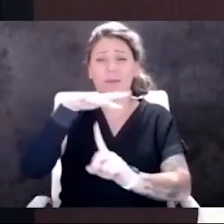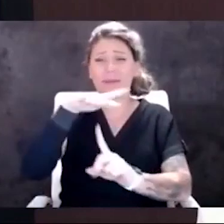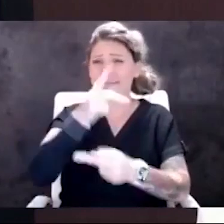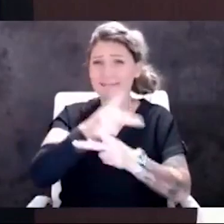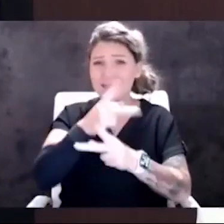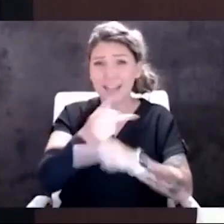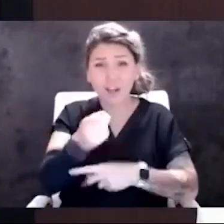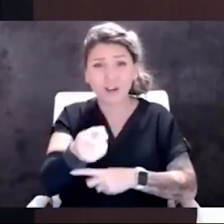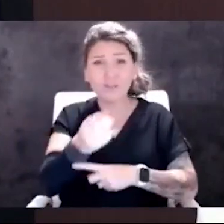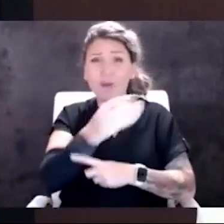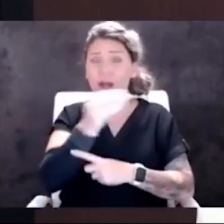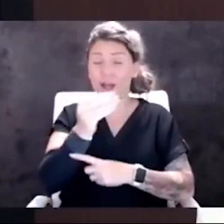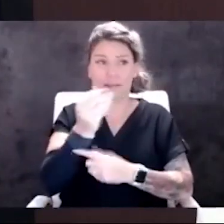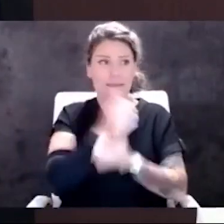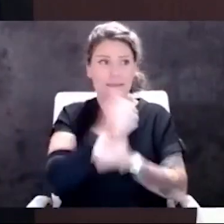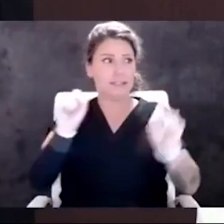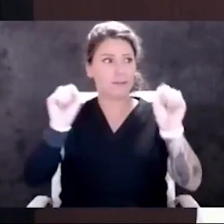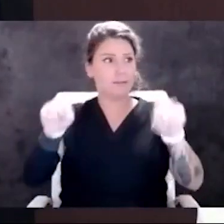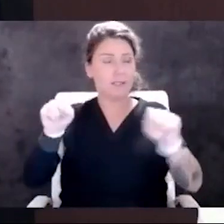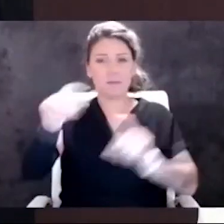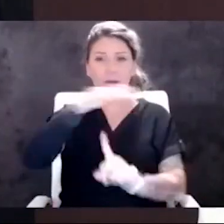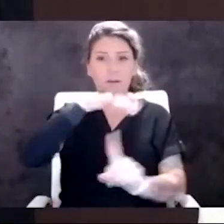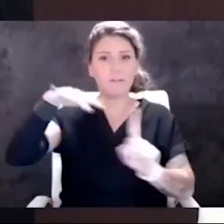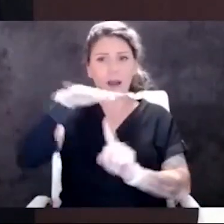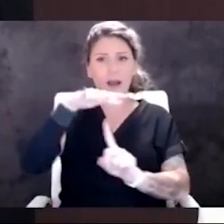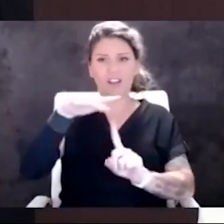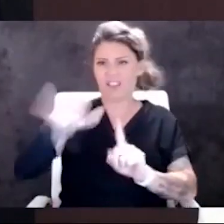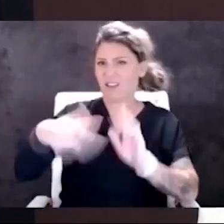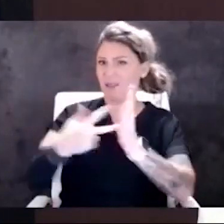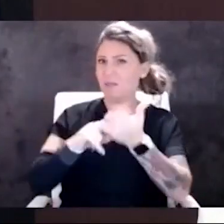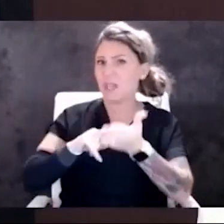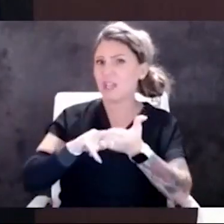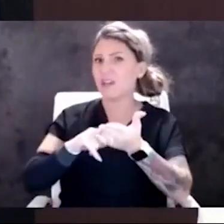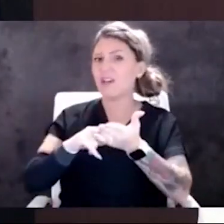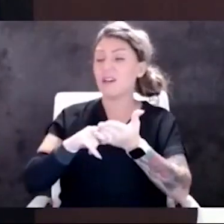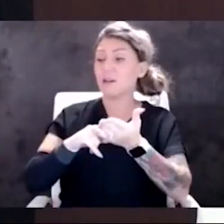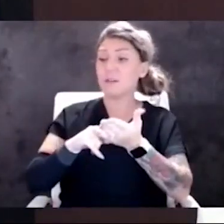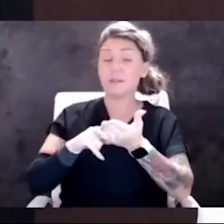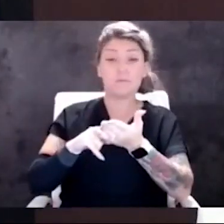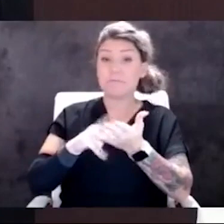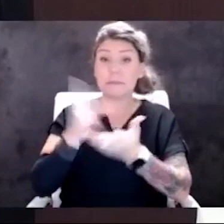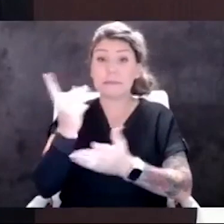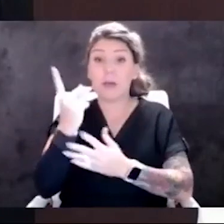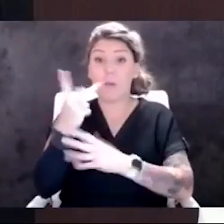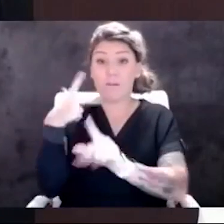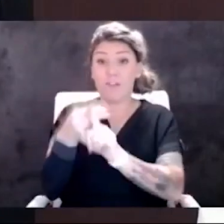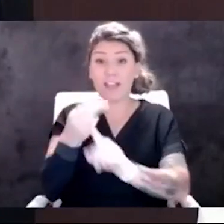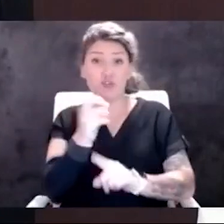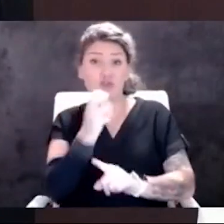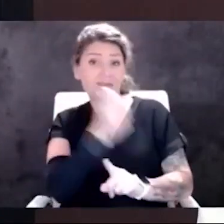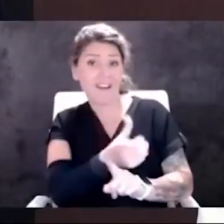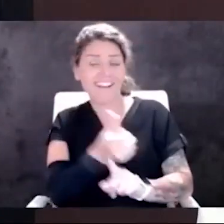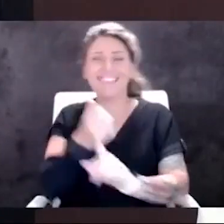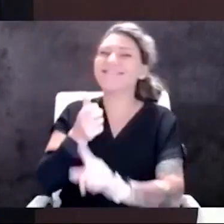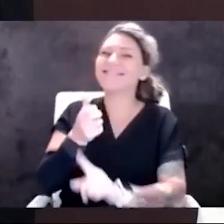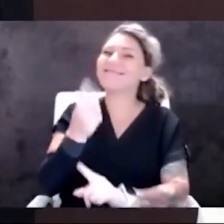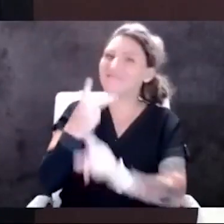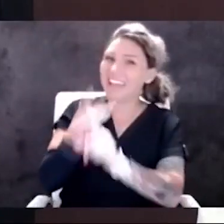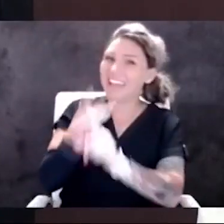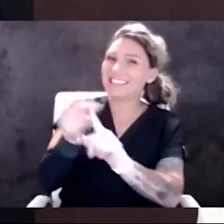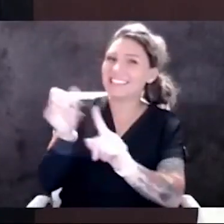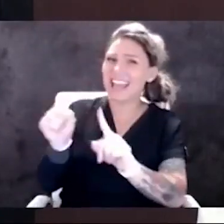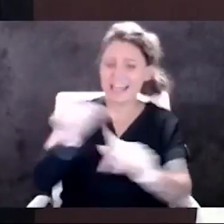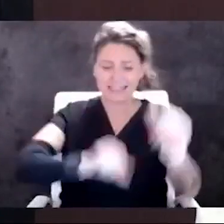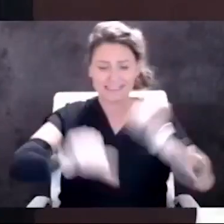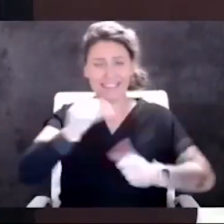possible environment? Being taken care of by somebody who has been vaccinated or someone who hasn't been vaccinated. The science shows us there's absolutely no